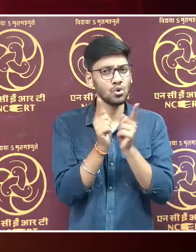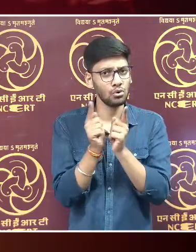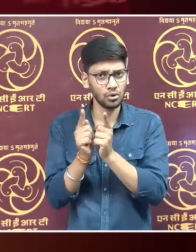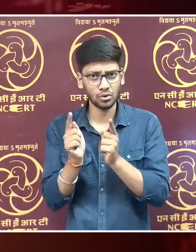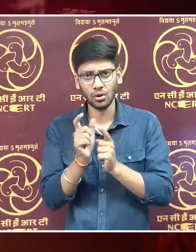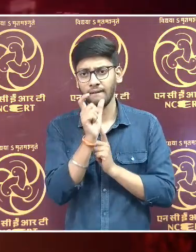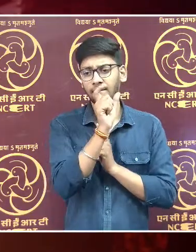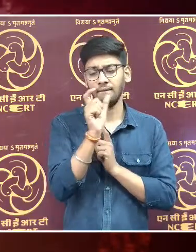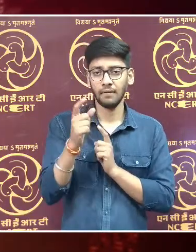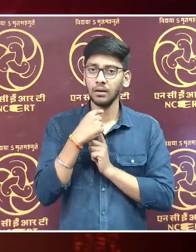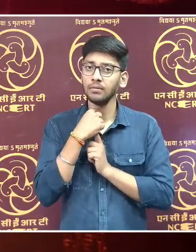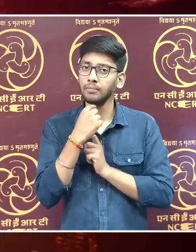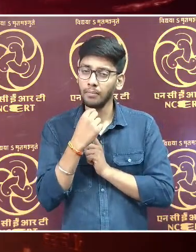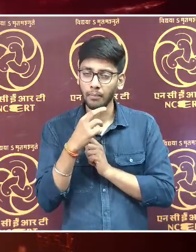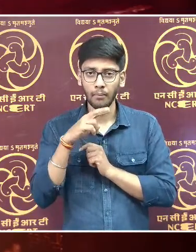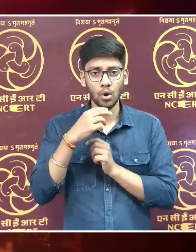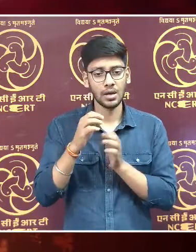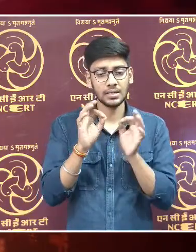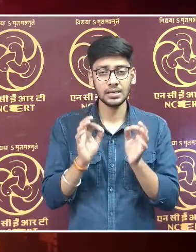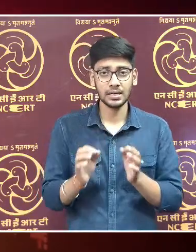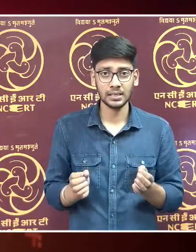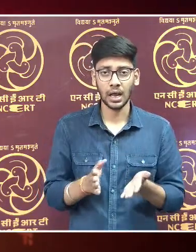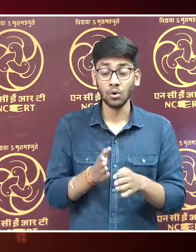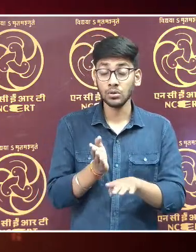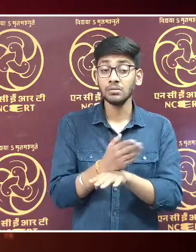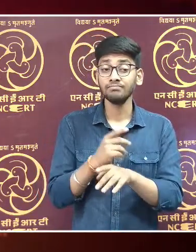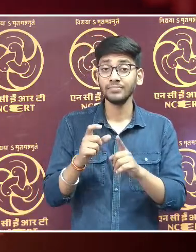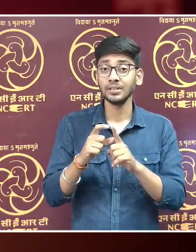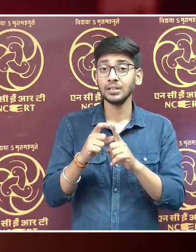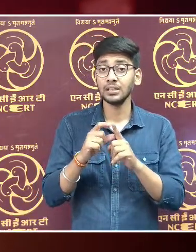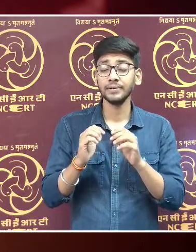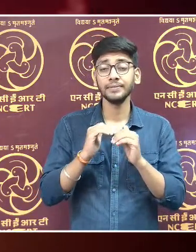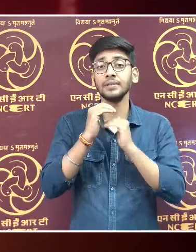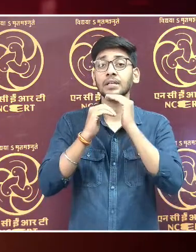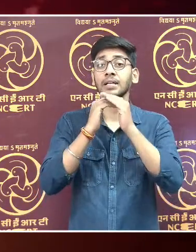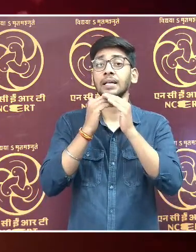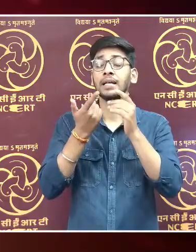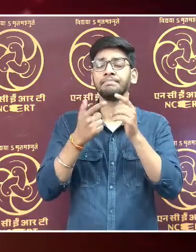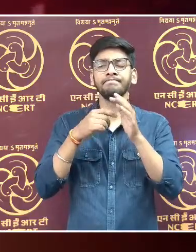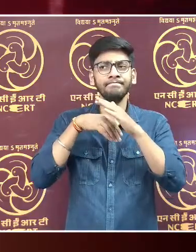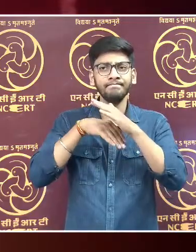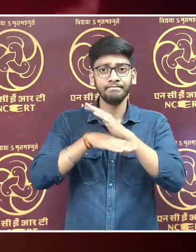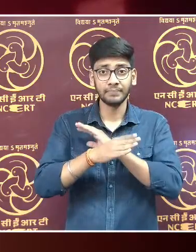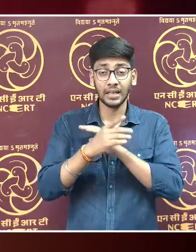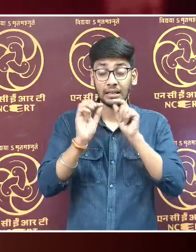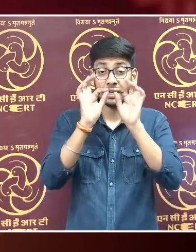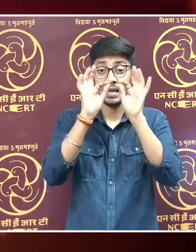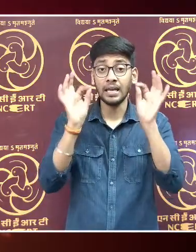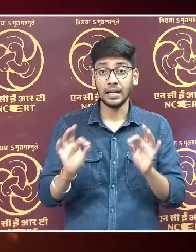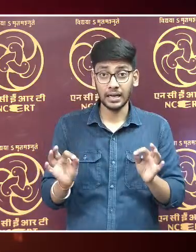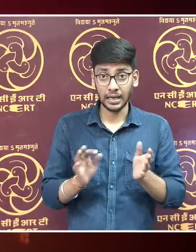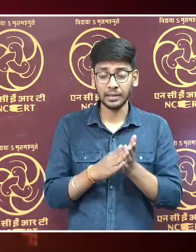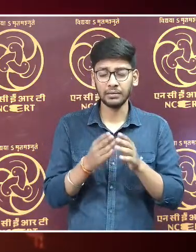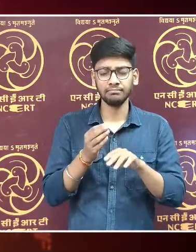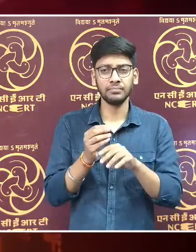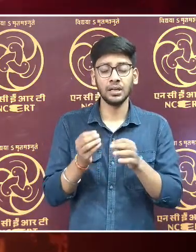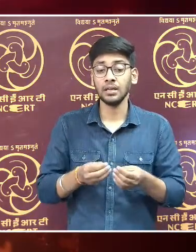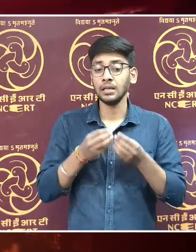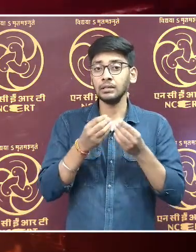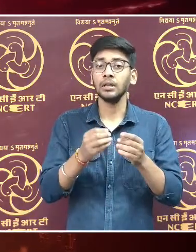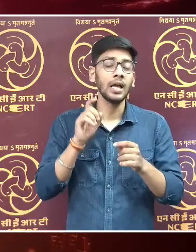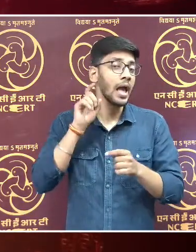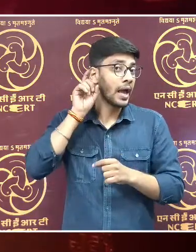cooing and babbling. So before that starts developing, we should also start with the intervention program of providing them with the appropriate hearing